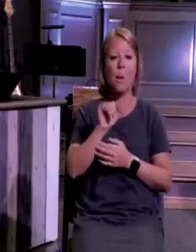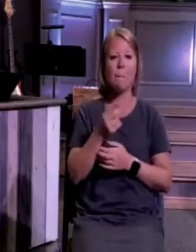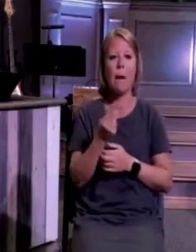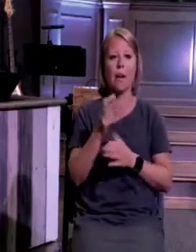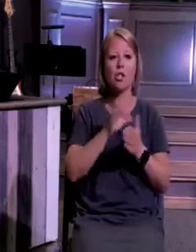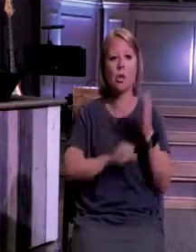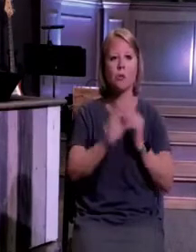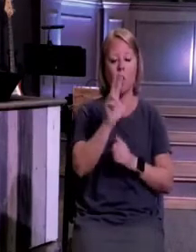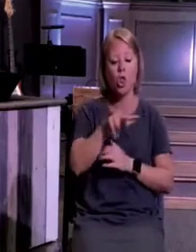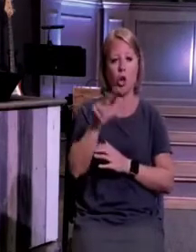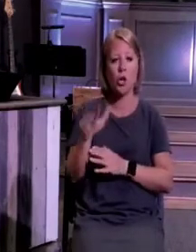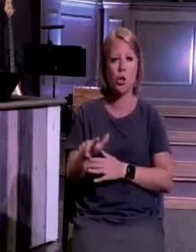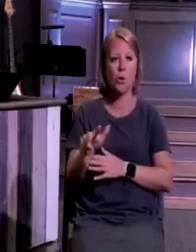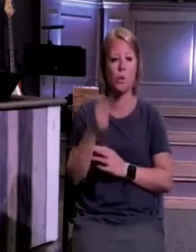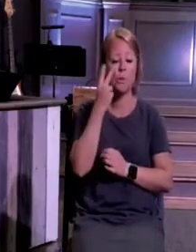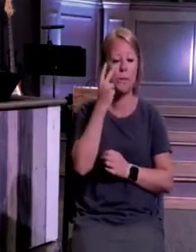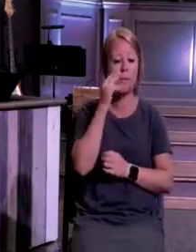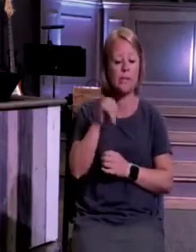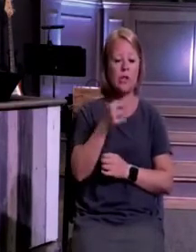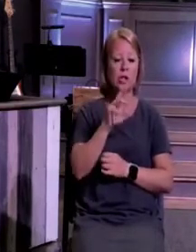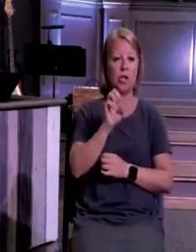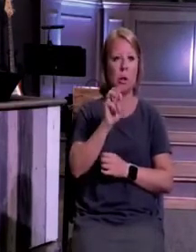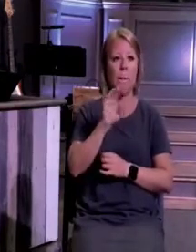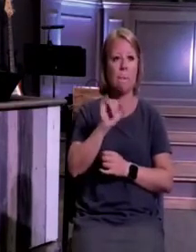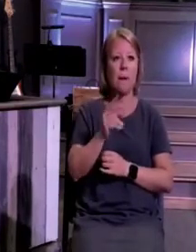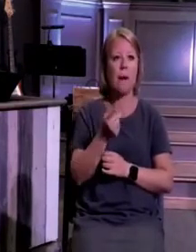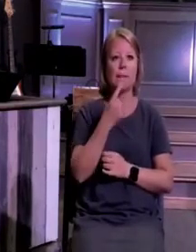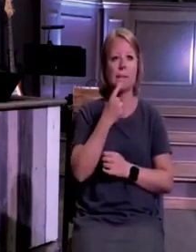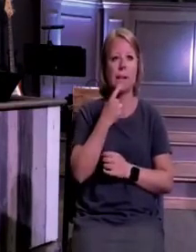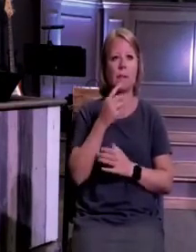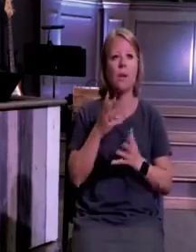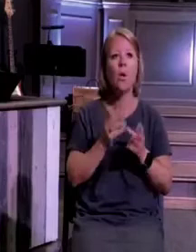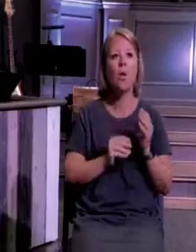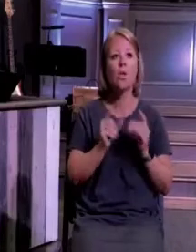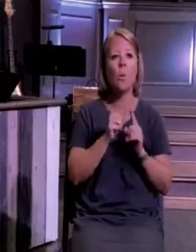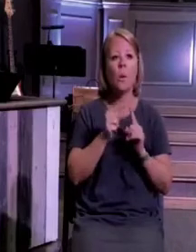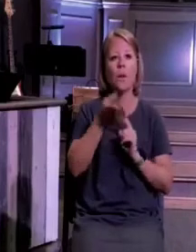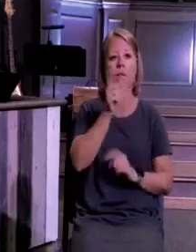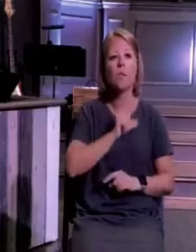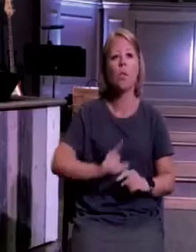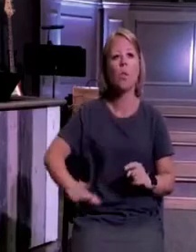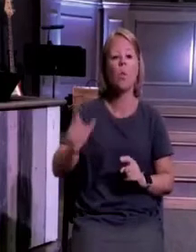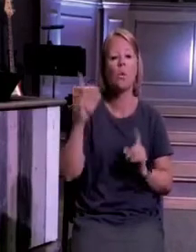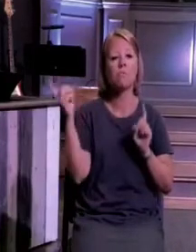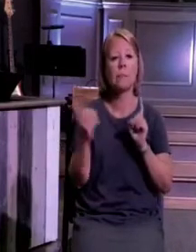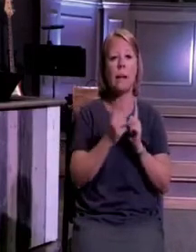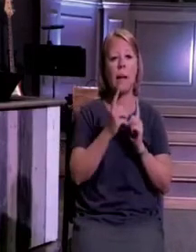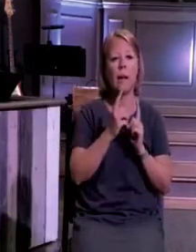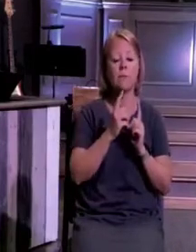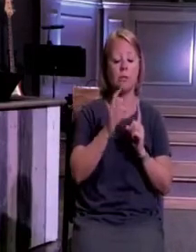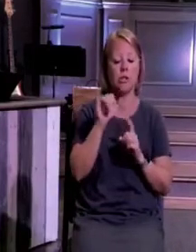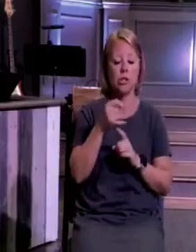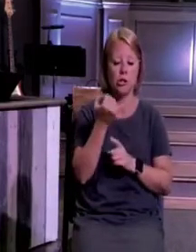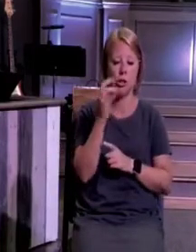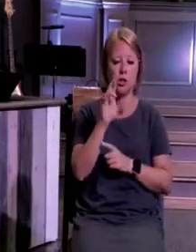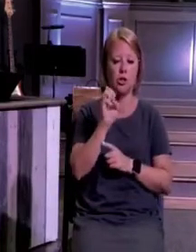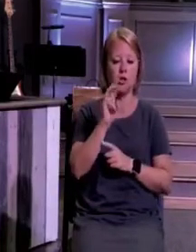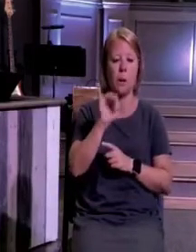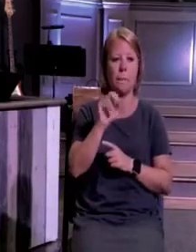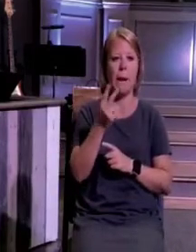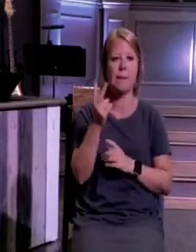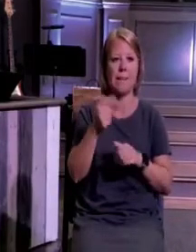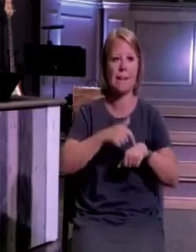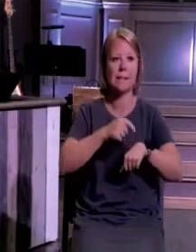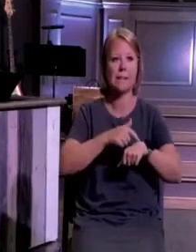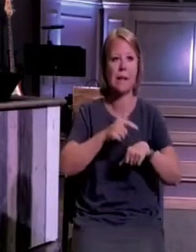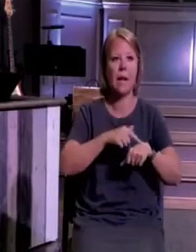see Jeremiah there in the word of God. He says, moreover, the word of the Lord came to Jeremiah the second time while he was shut up